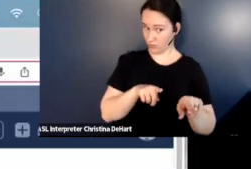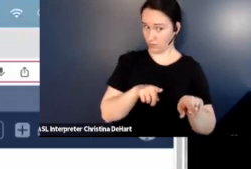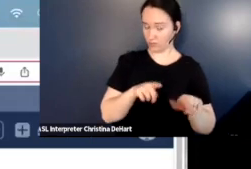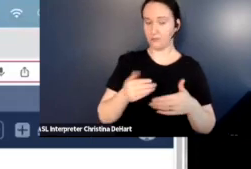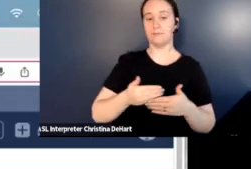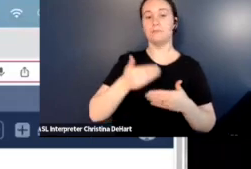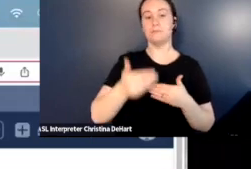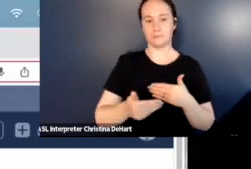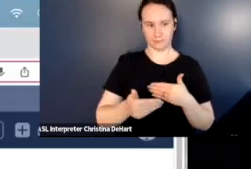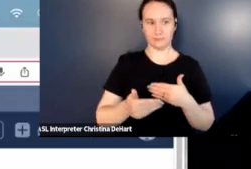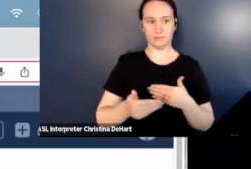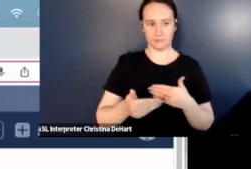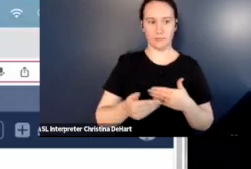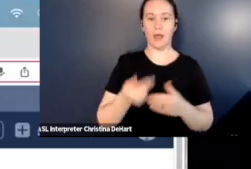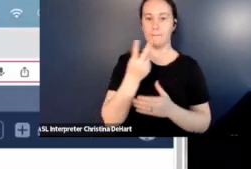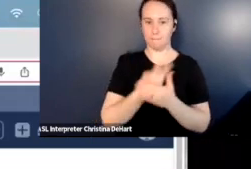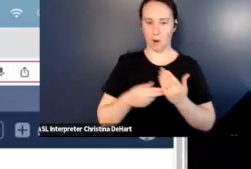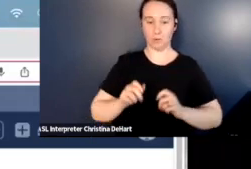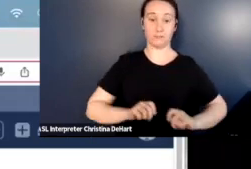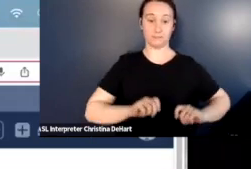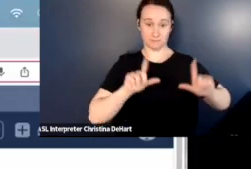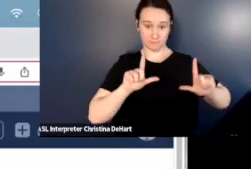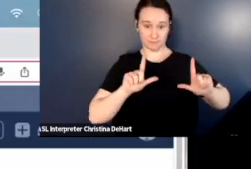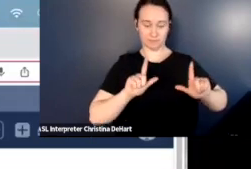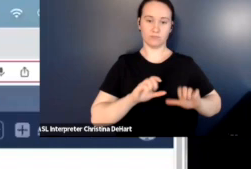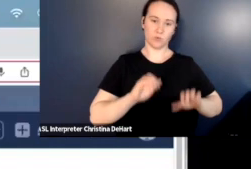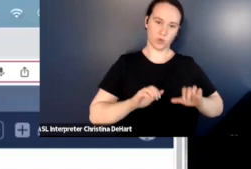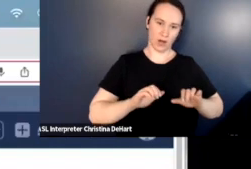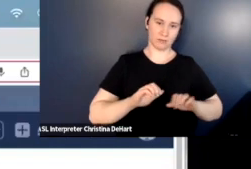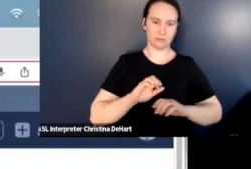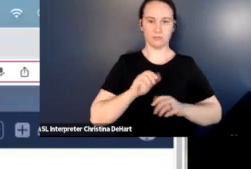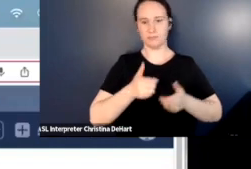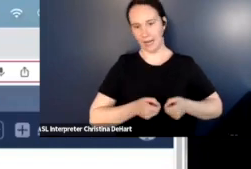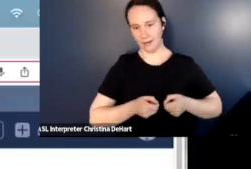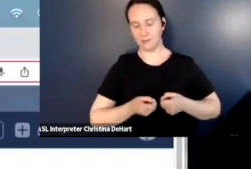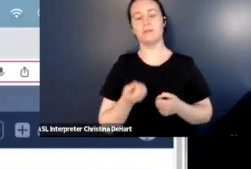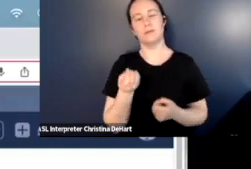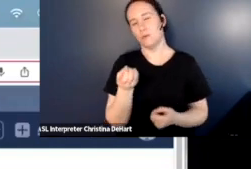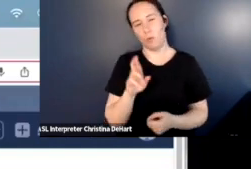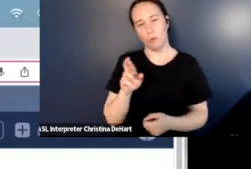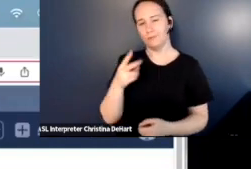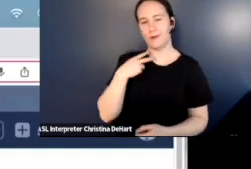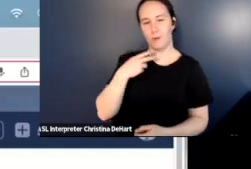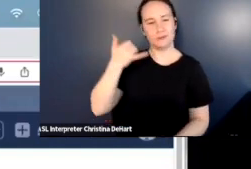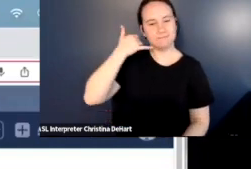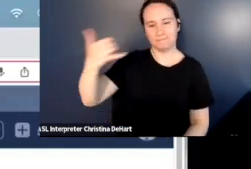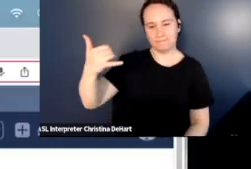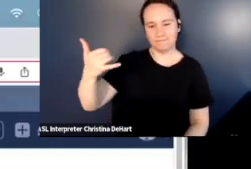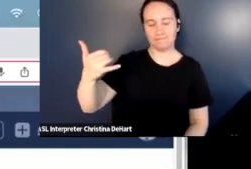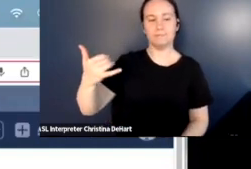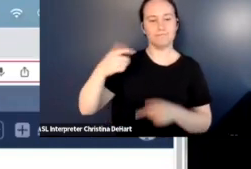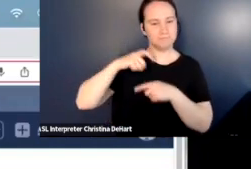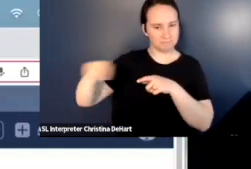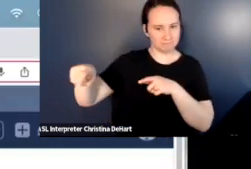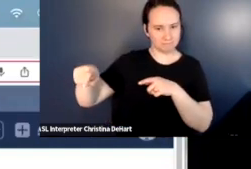they will have both a window into a chat or text thread, otherwise they'll just have a voice call started,